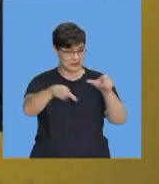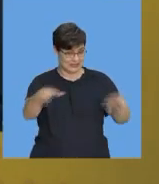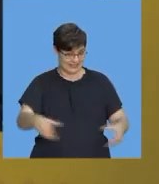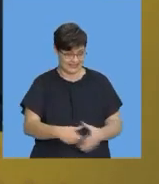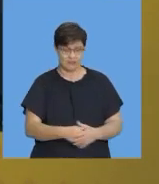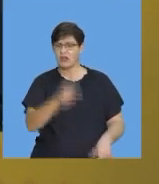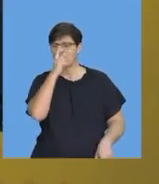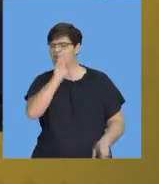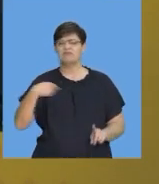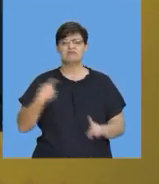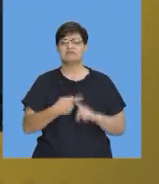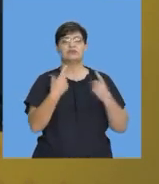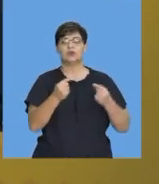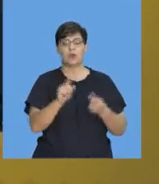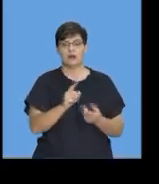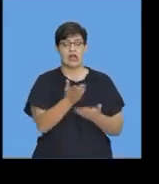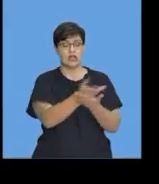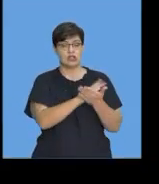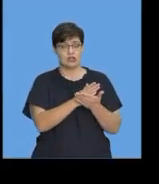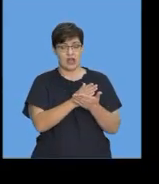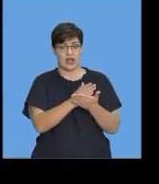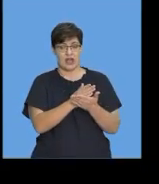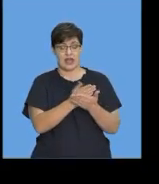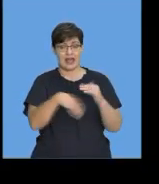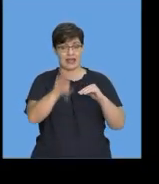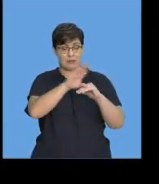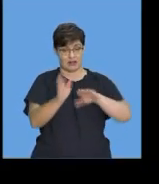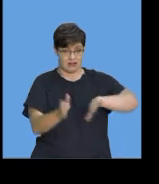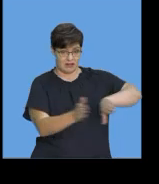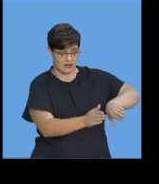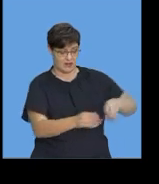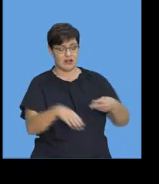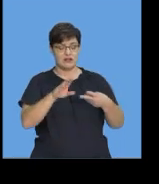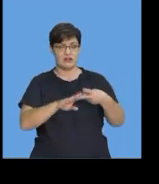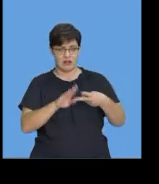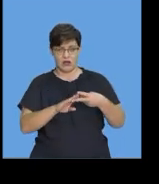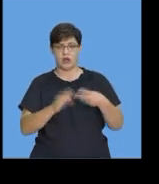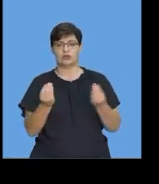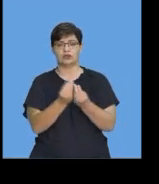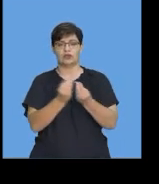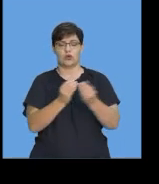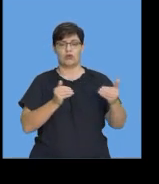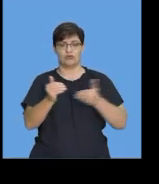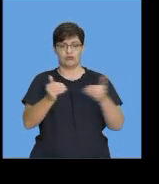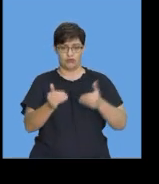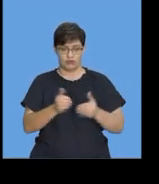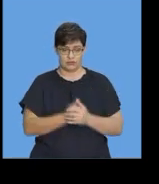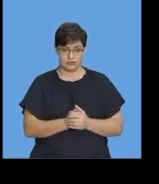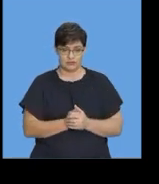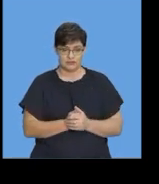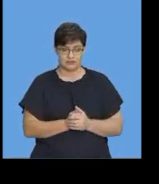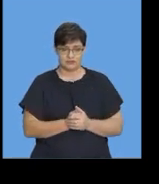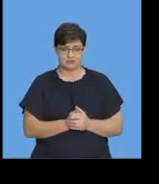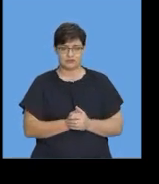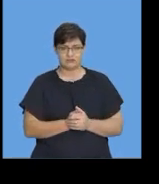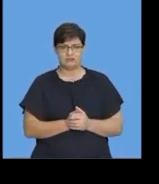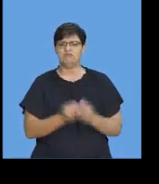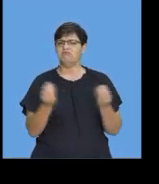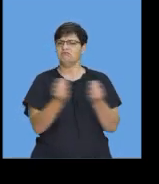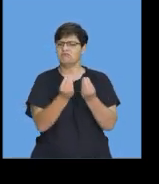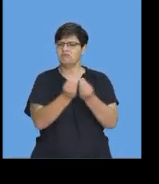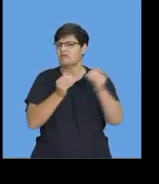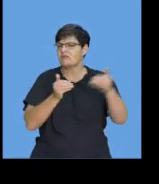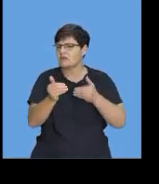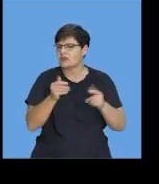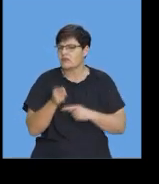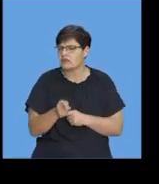what we've done. We've dealt with share capital. We're now moving on to stock control. Okay, now remember, with stock